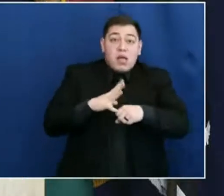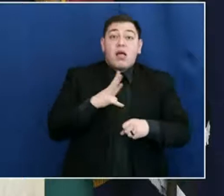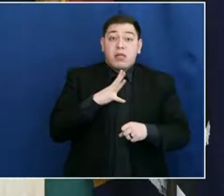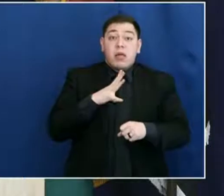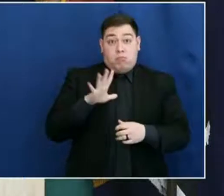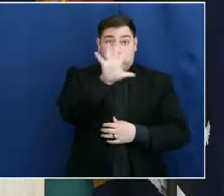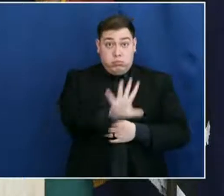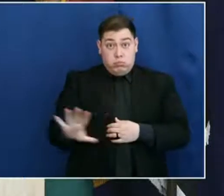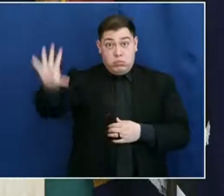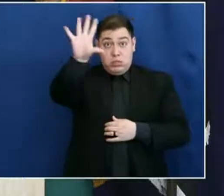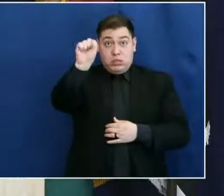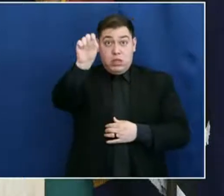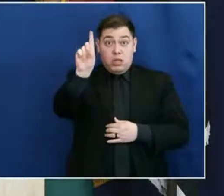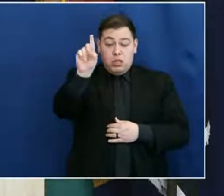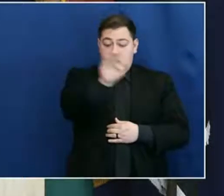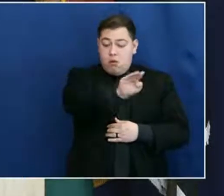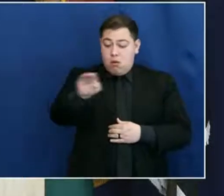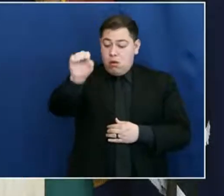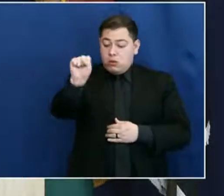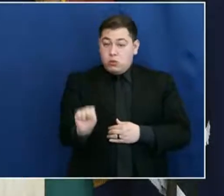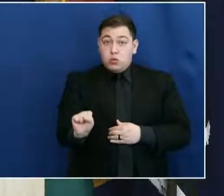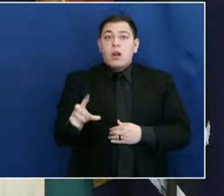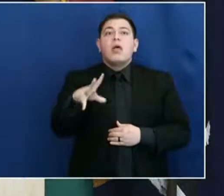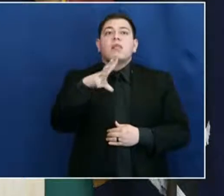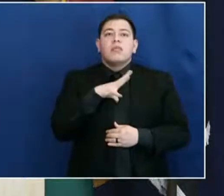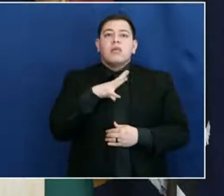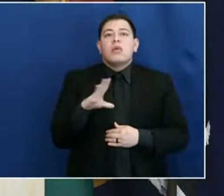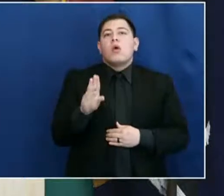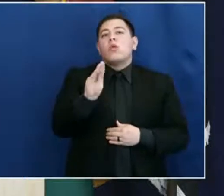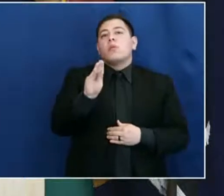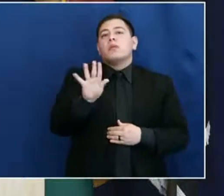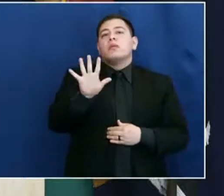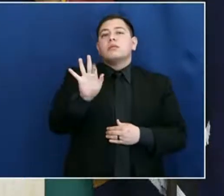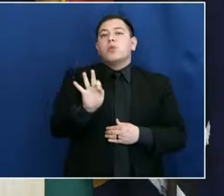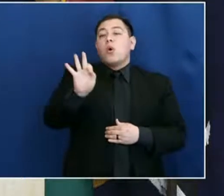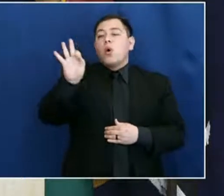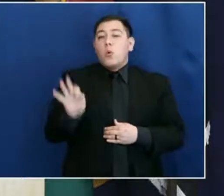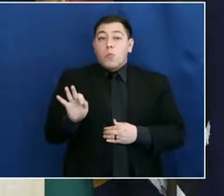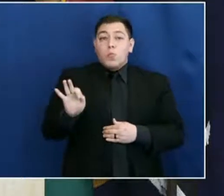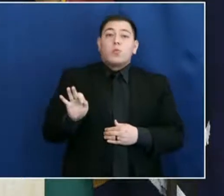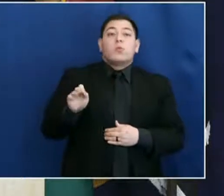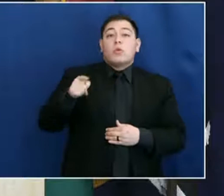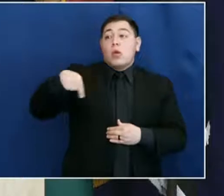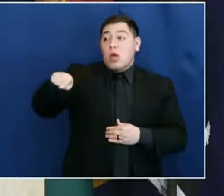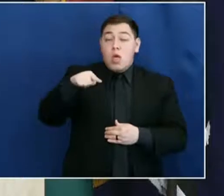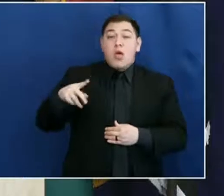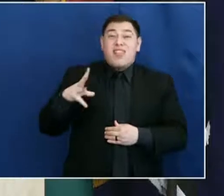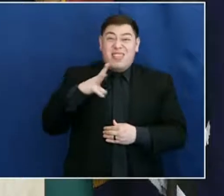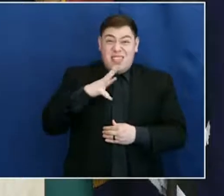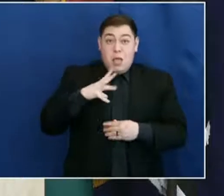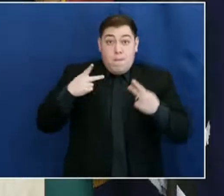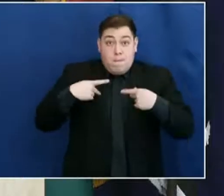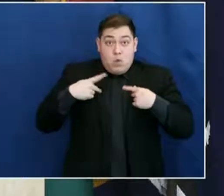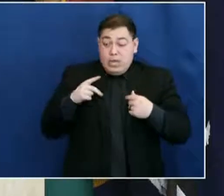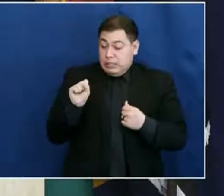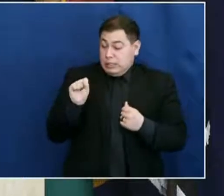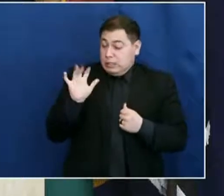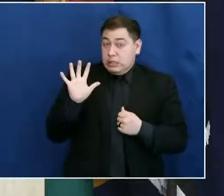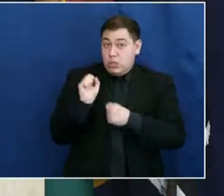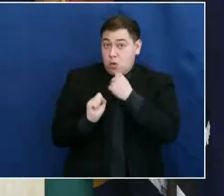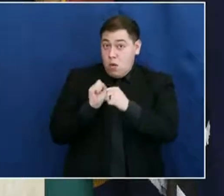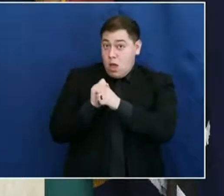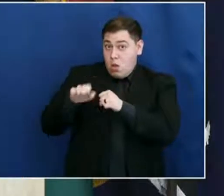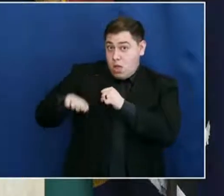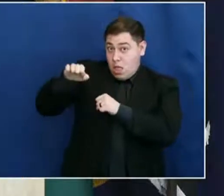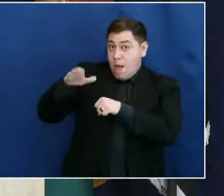del sur de San Diego hemos logrado que el 95.3% de las personas de 65 años o más han